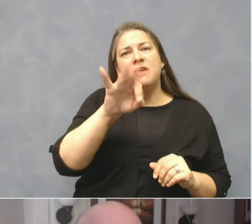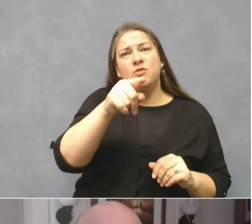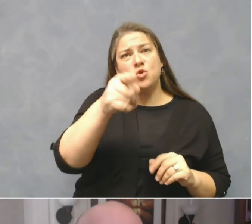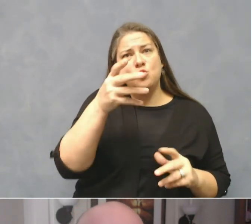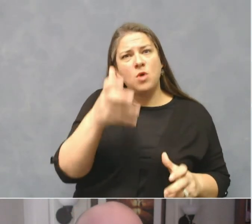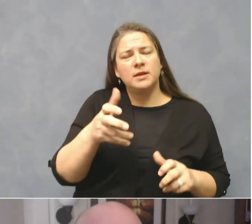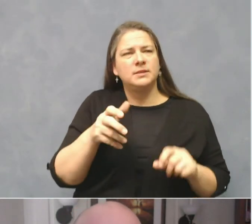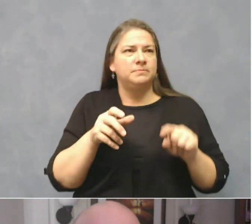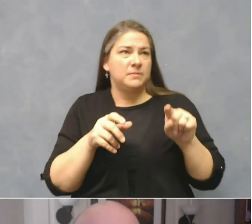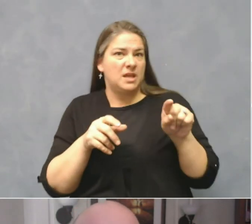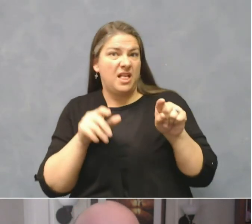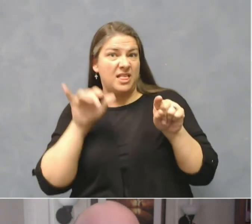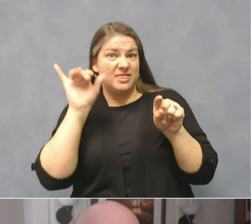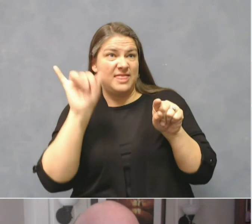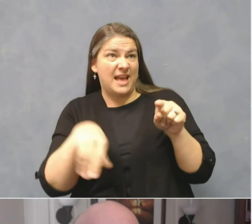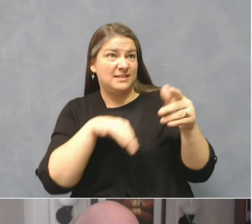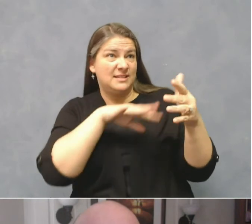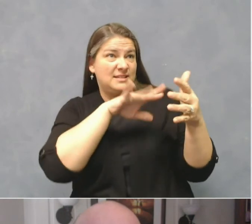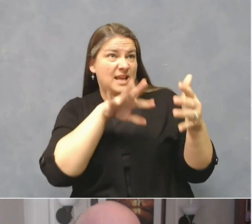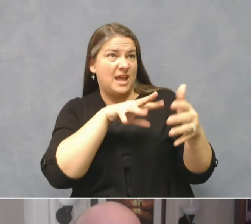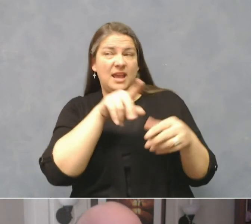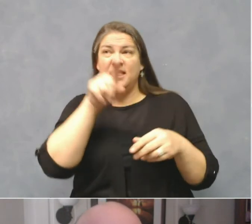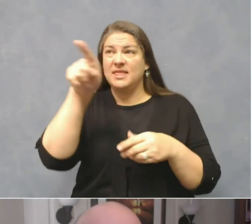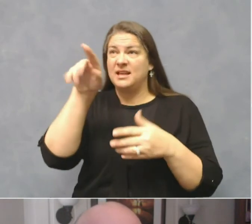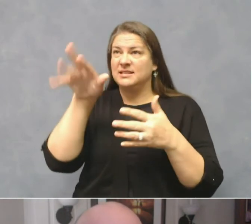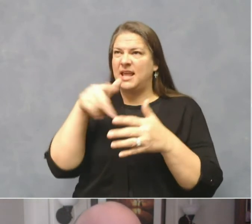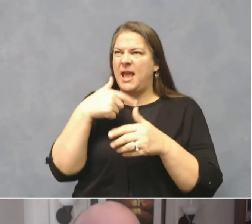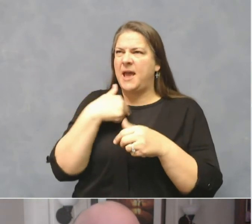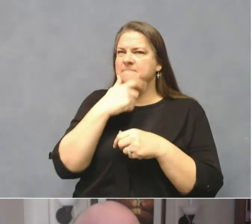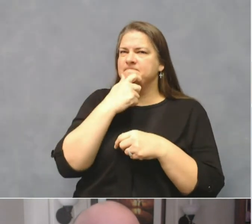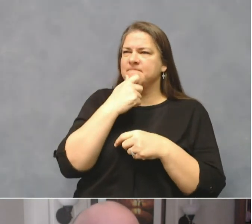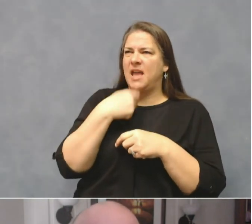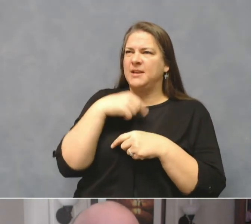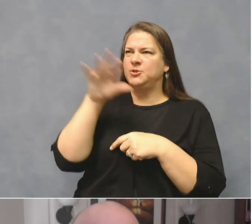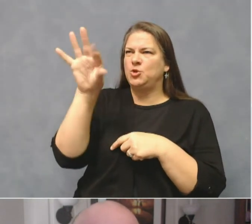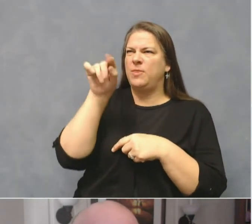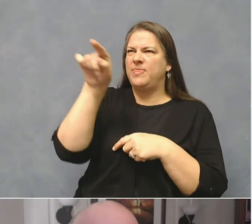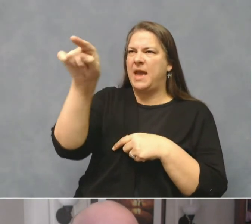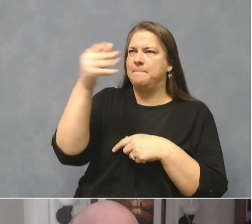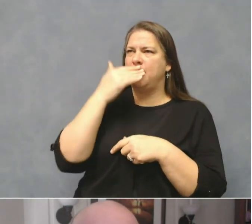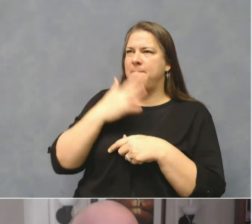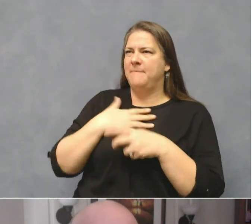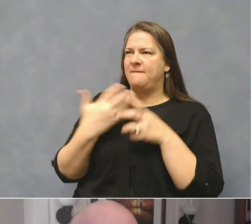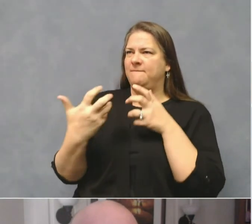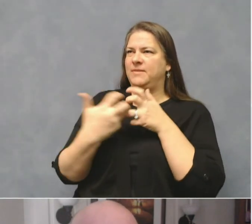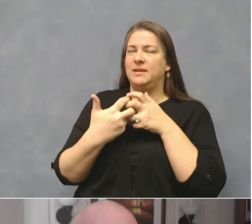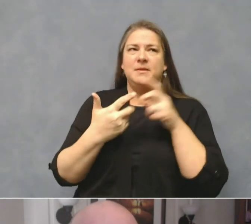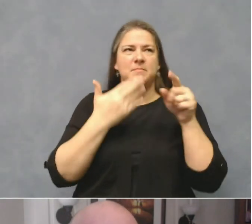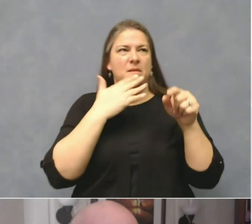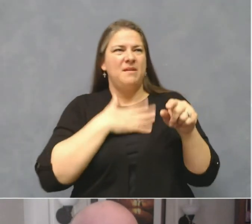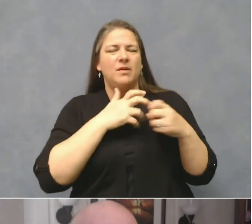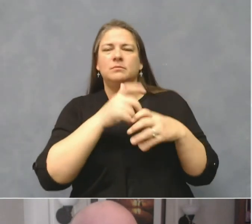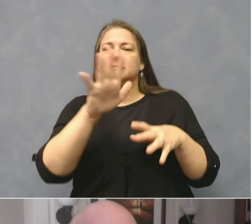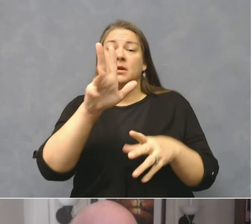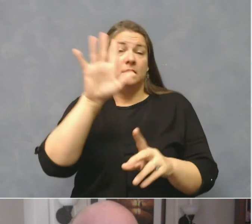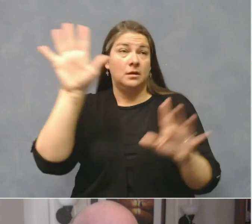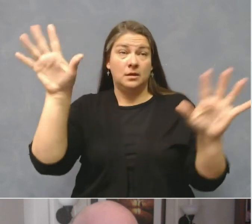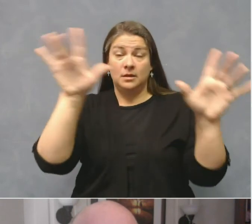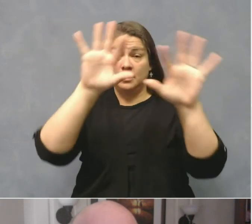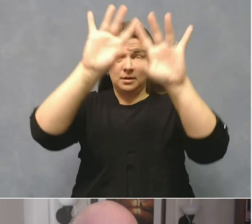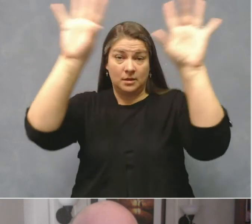you want to use to make points. I think you ultimately have to, at the end of the day, take some confidence